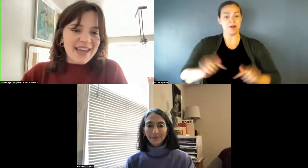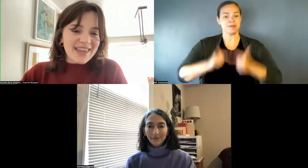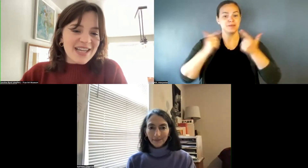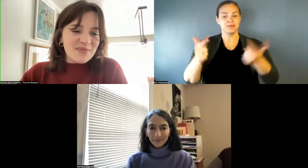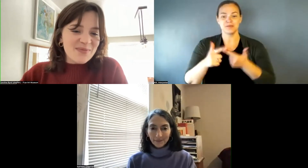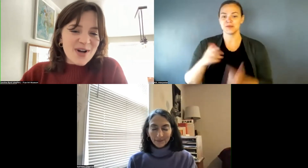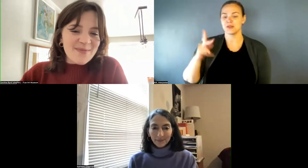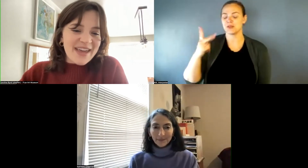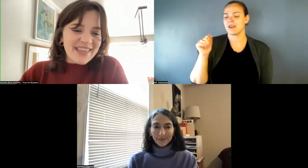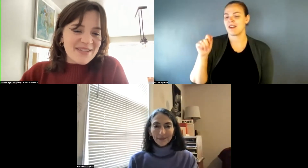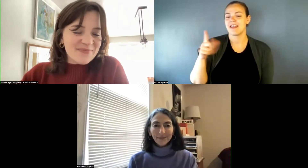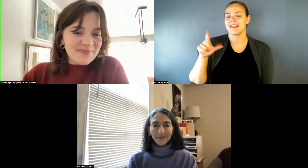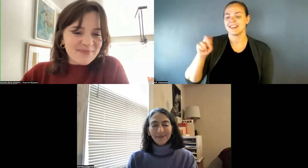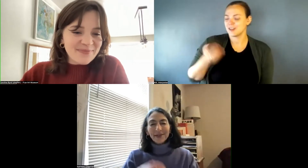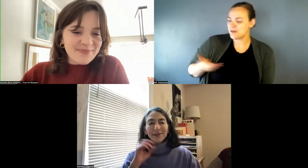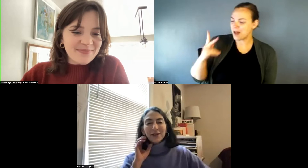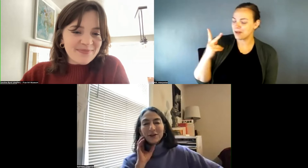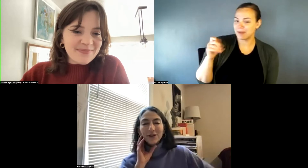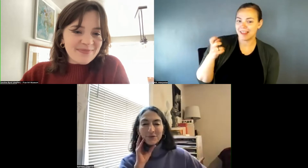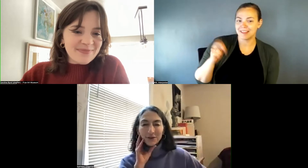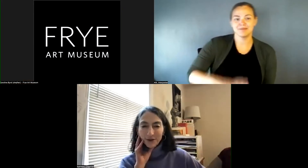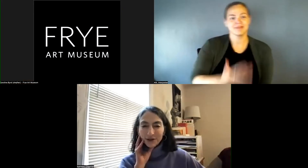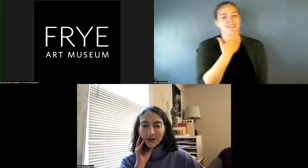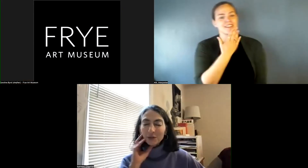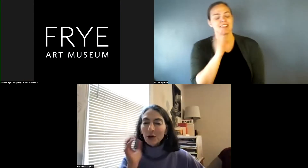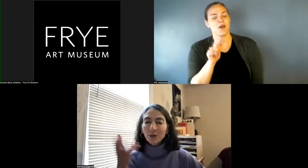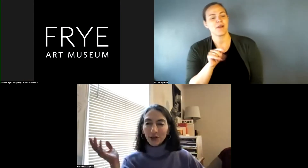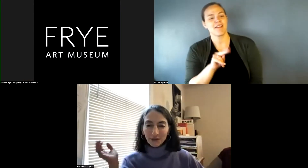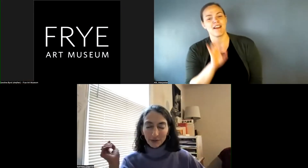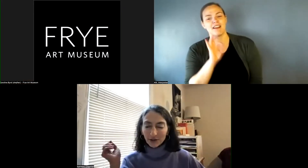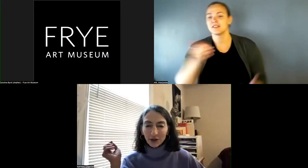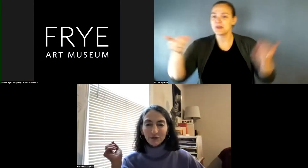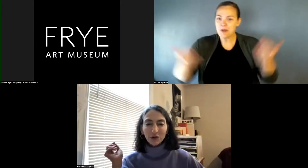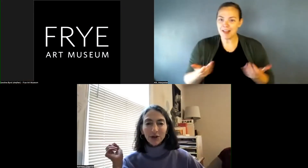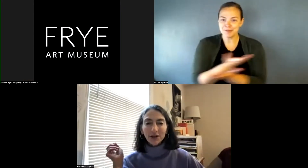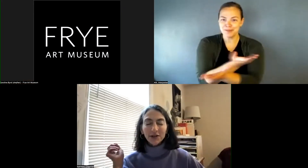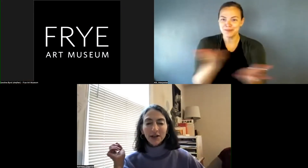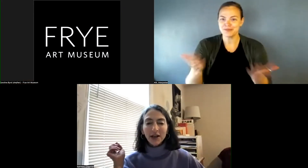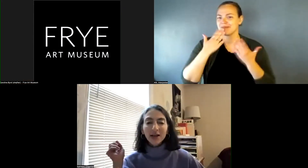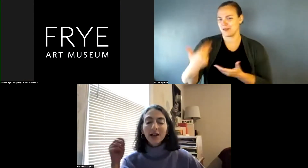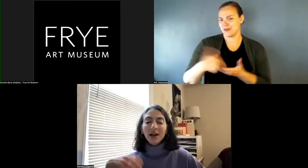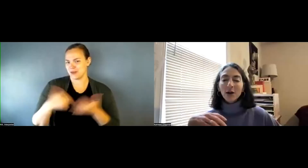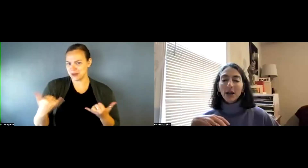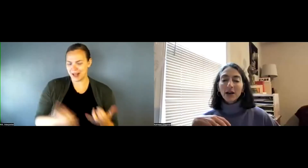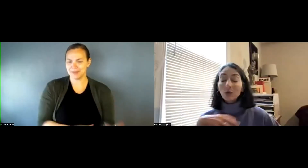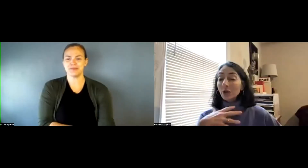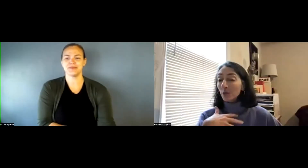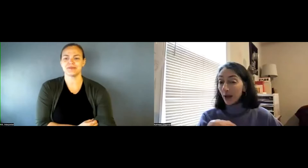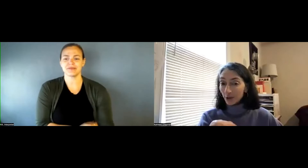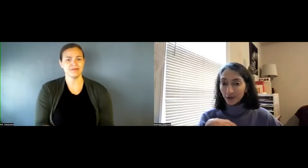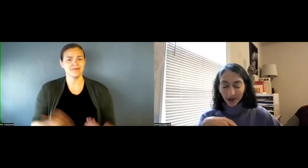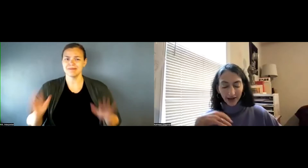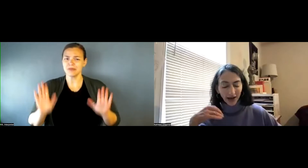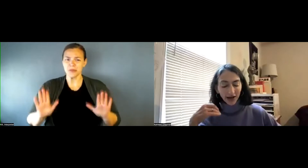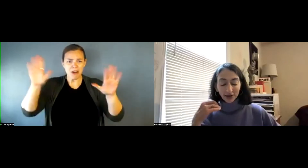moderator, Kathleen. Welcome, Kathleen. Thanks, Caroline, very much. And welcome to everybody. Thank you for joining us today. We have a wonderful